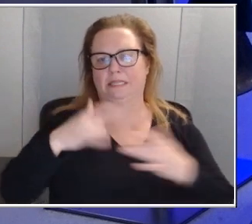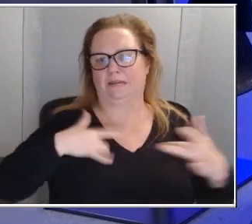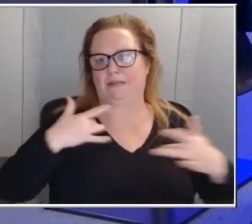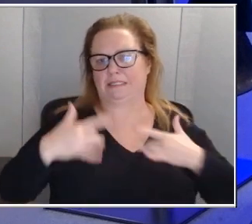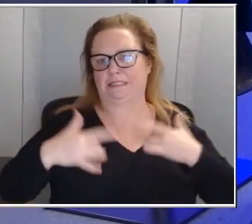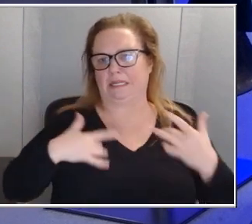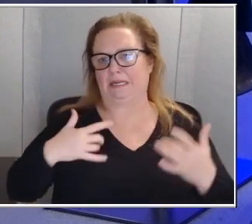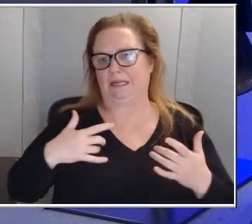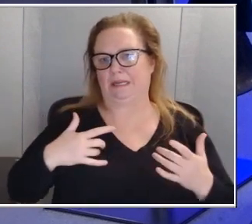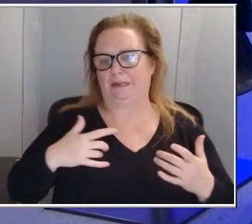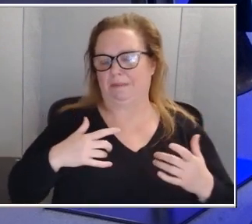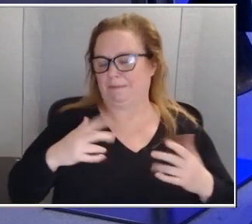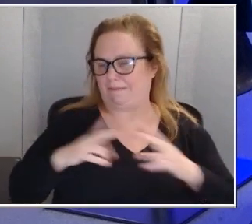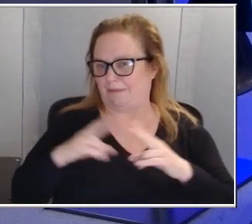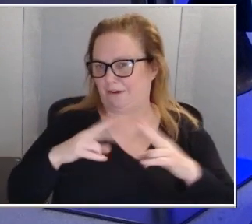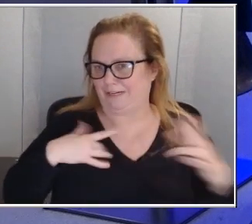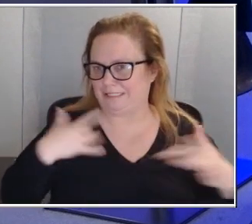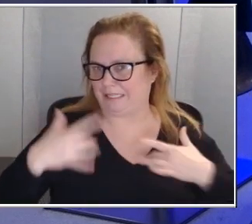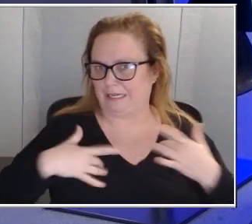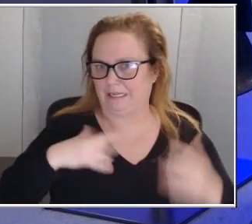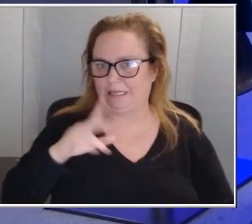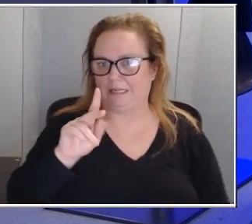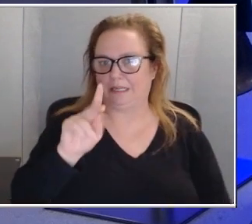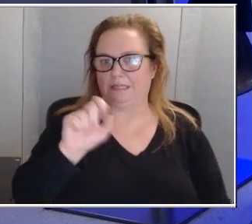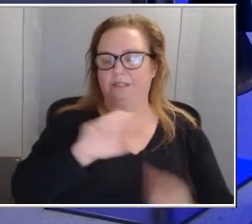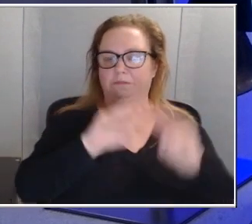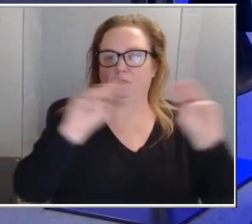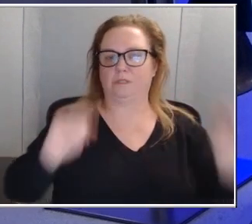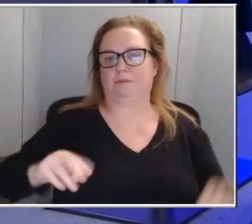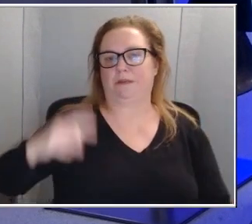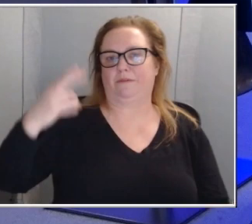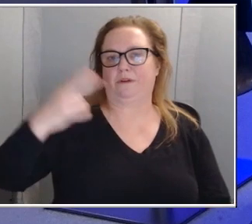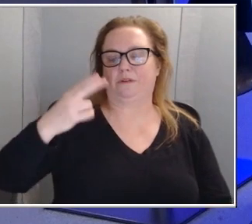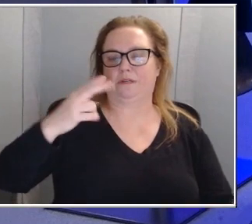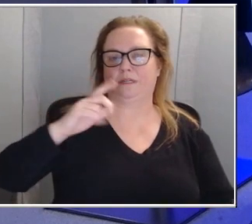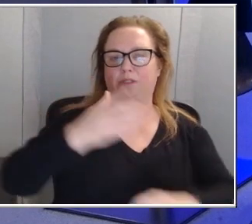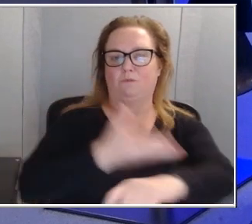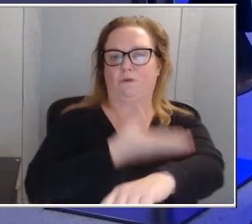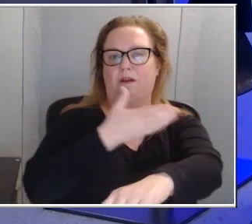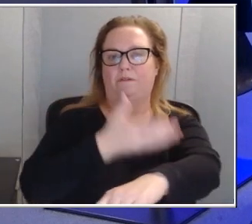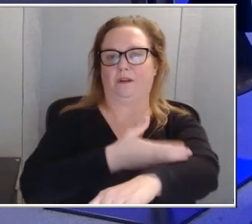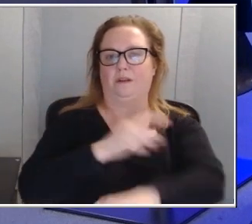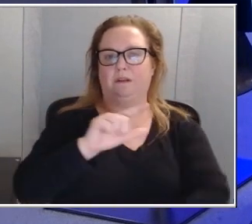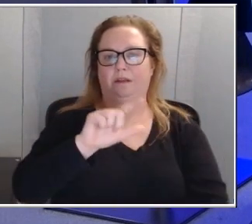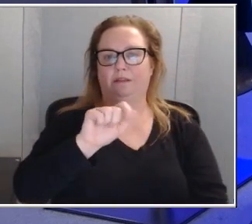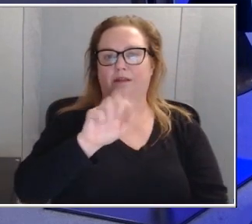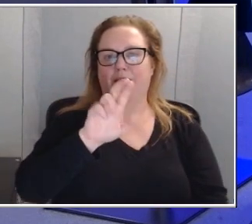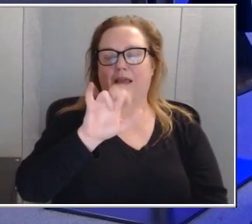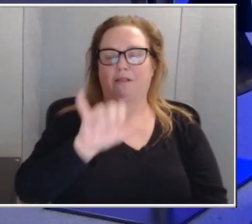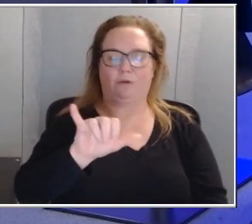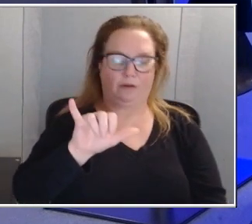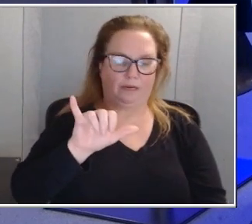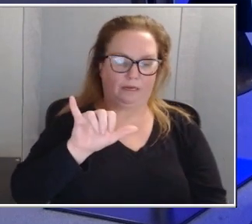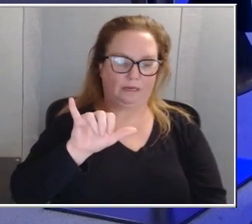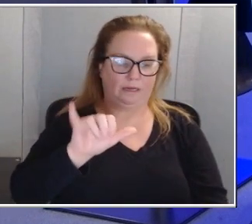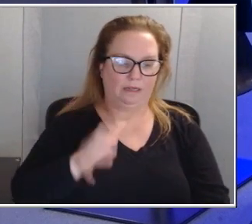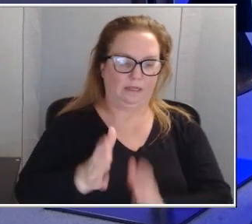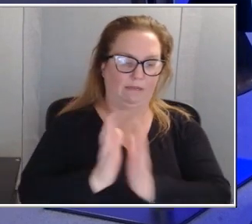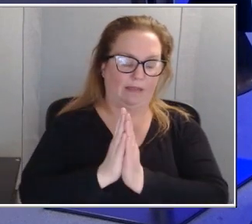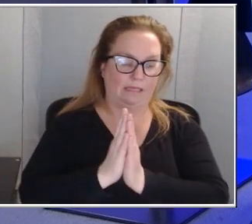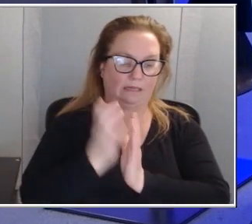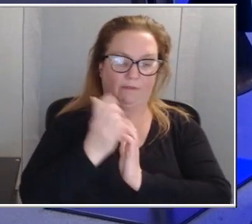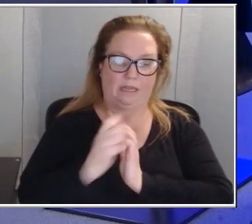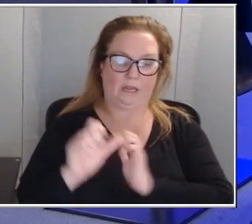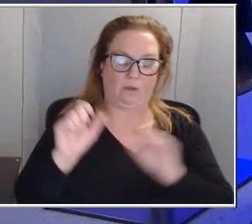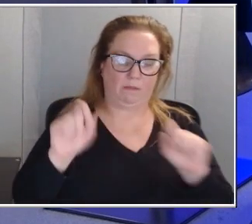even very exciting. The Kansas Museum of History is renovating its galleries. They've asked if there's any way